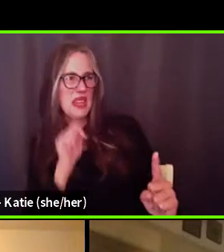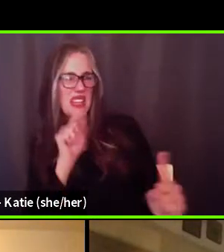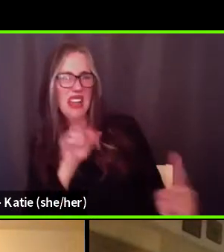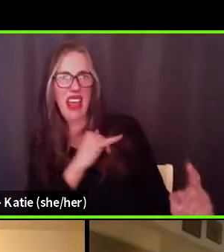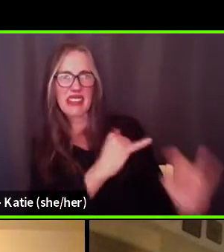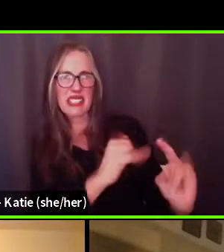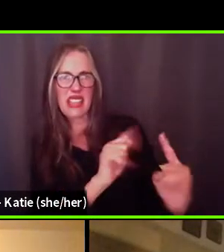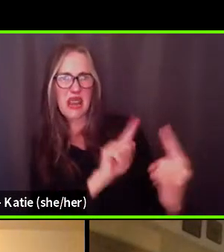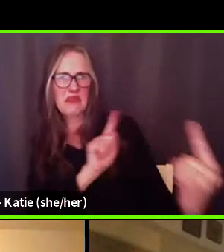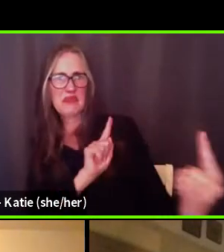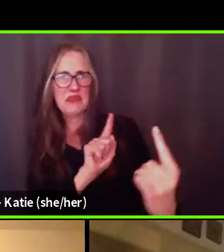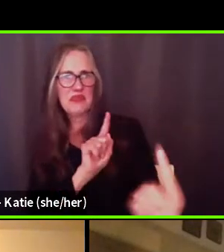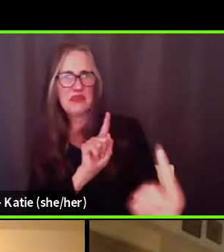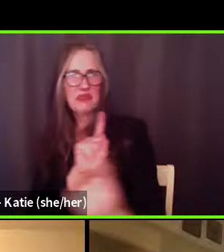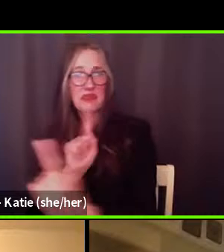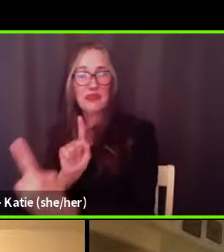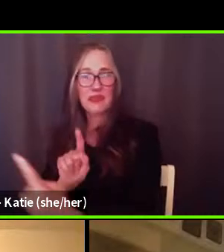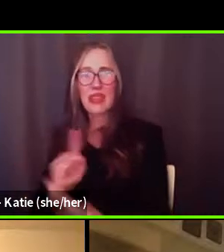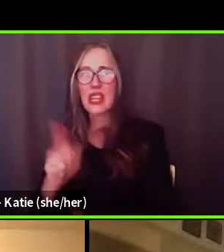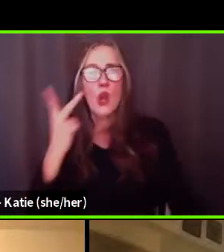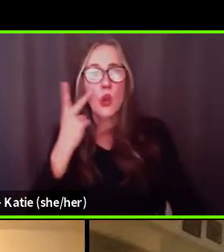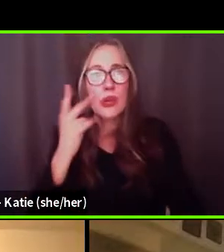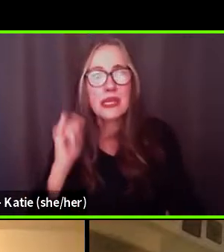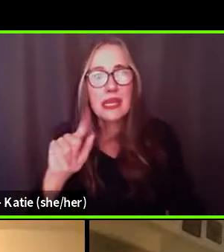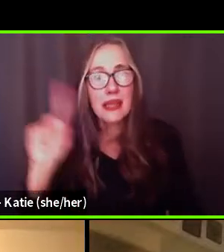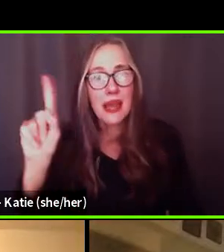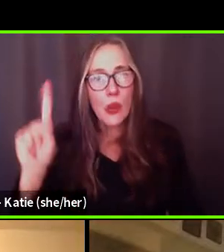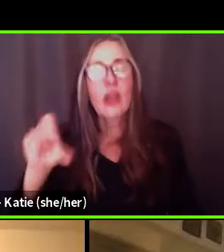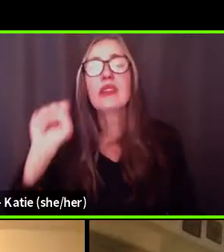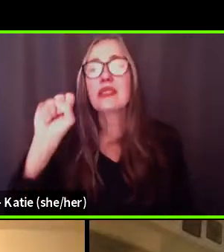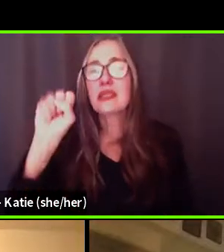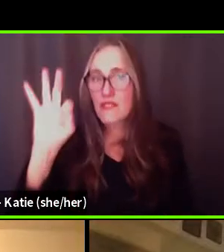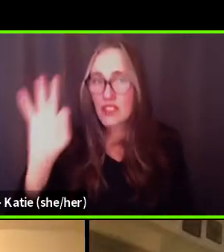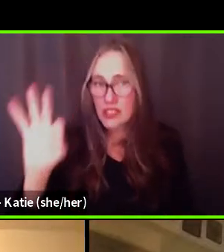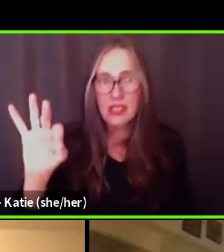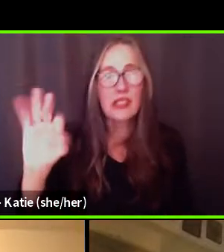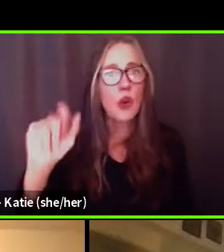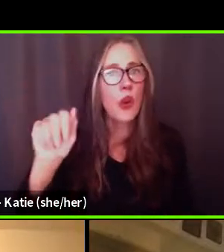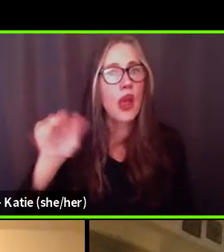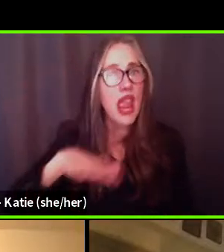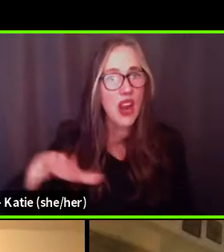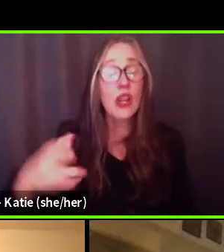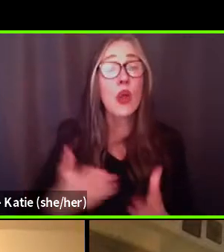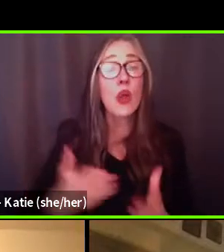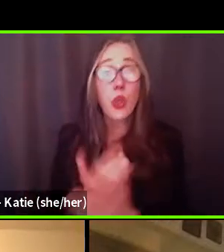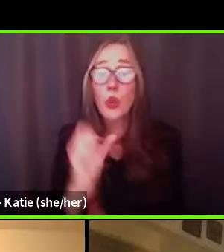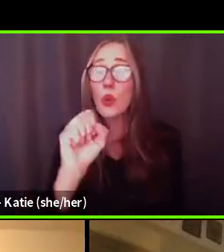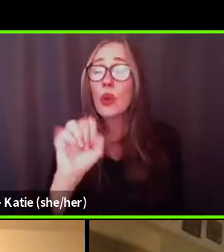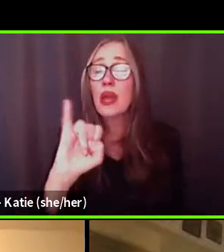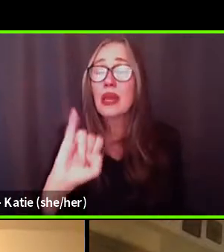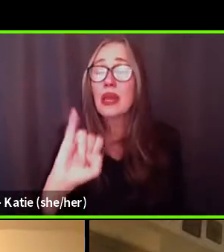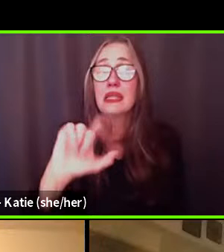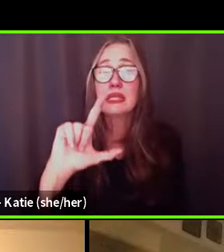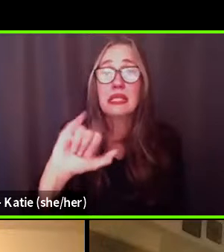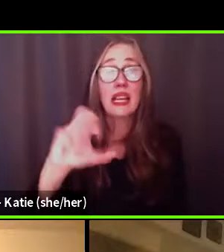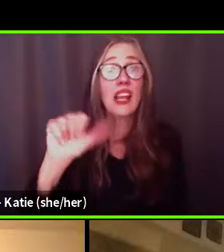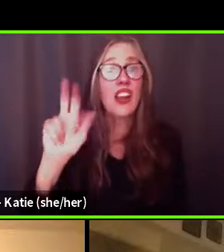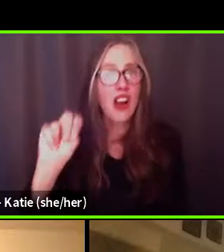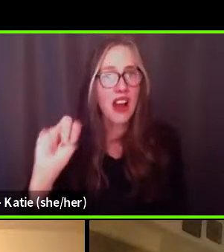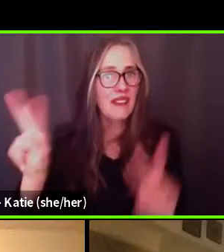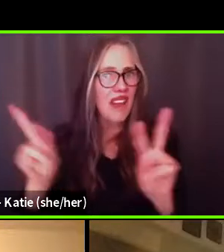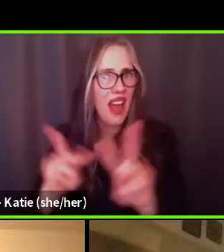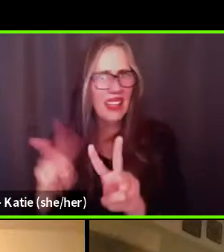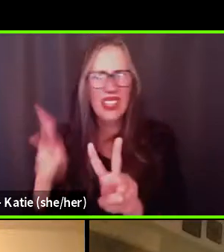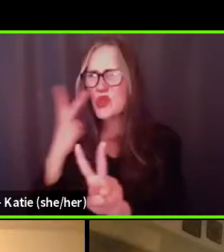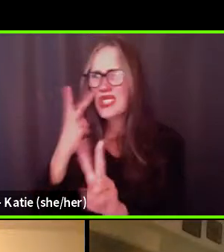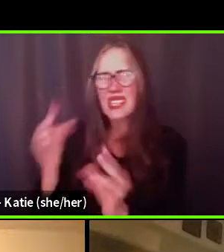of the work will require sustained endeavors and so my requests and and hope you know is to work together